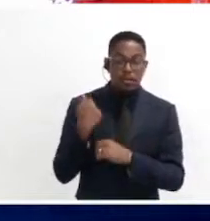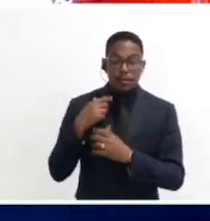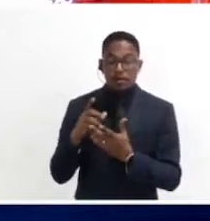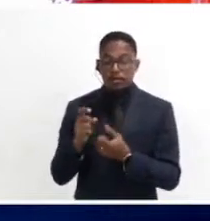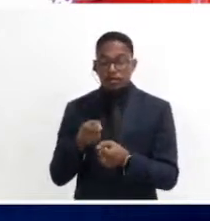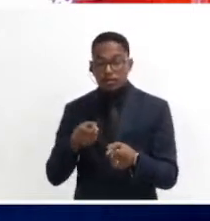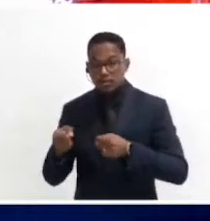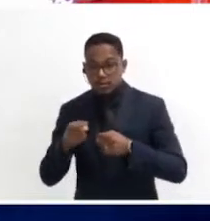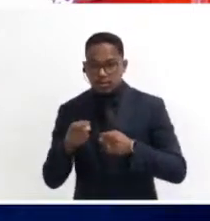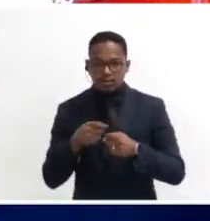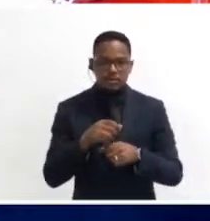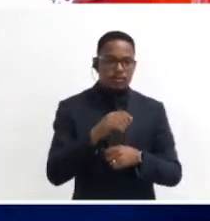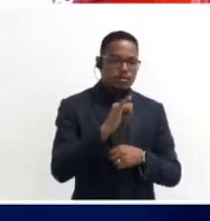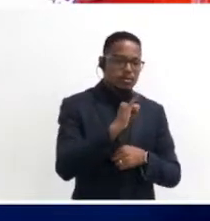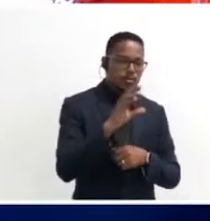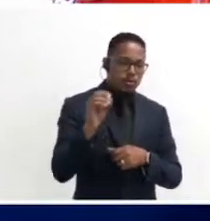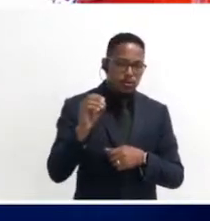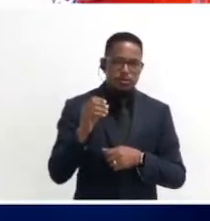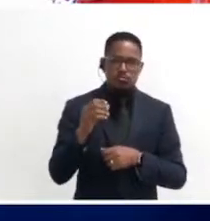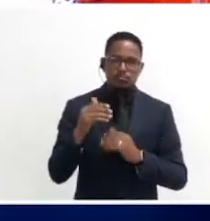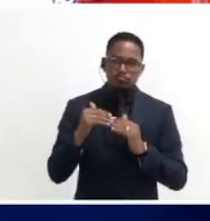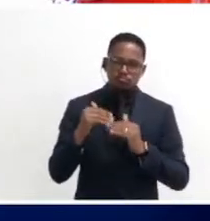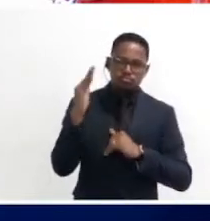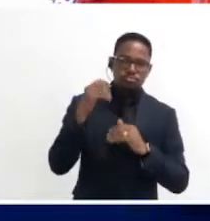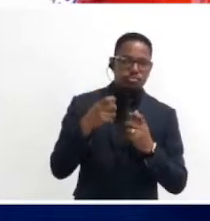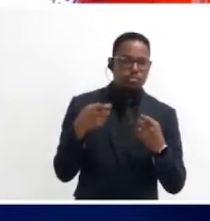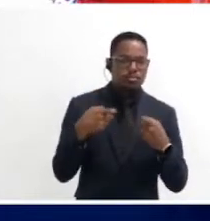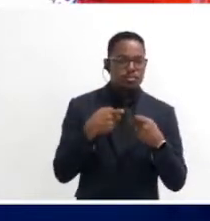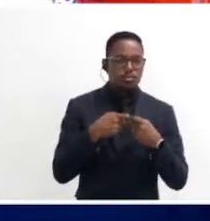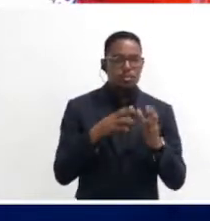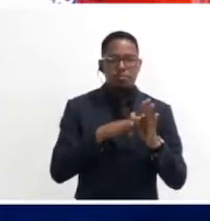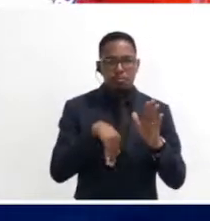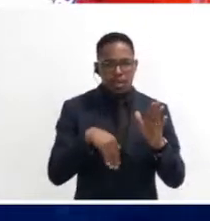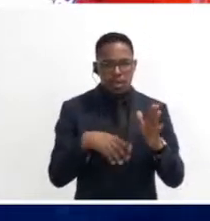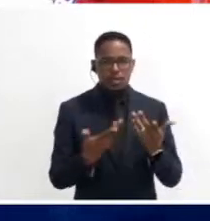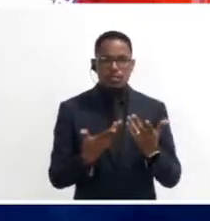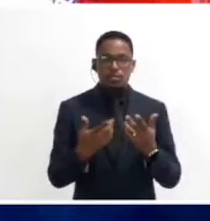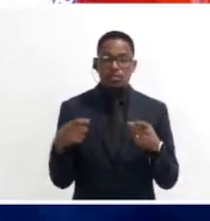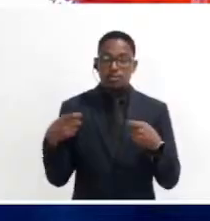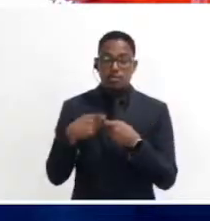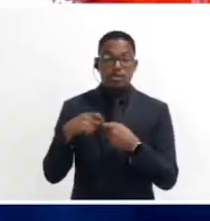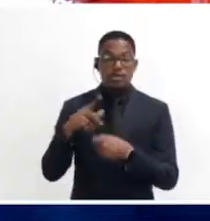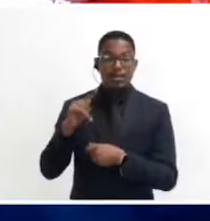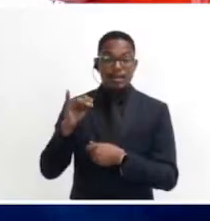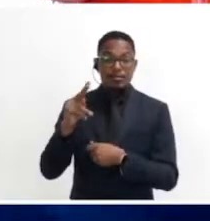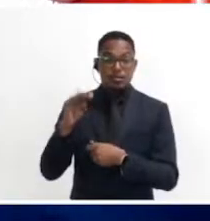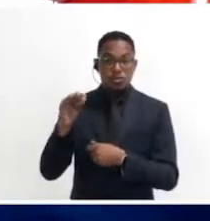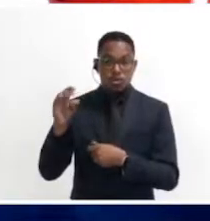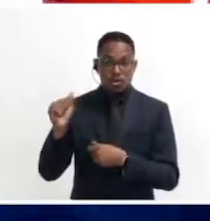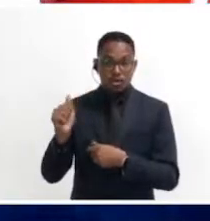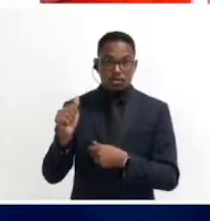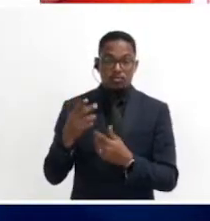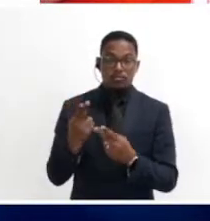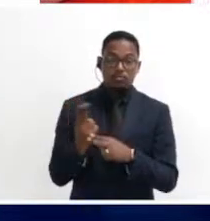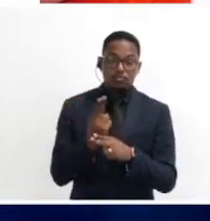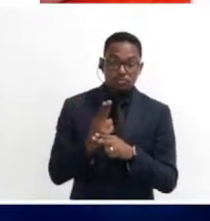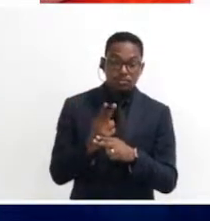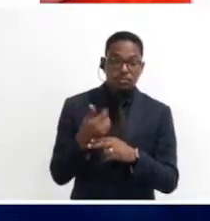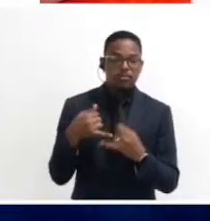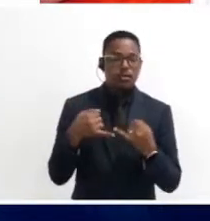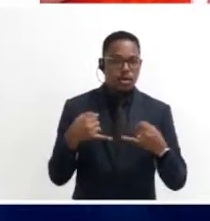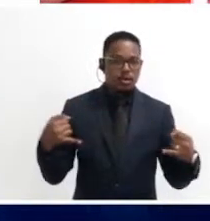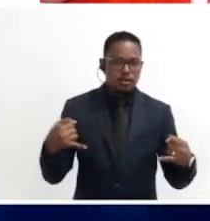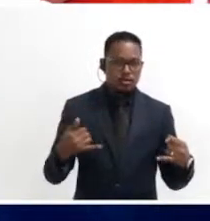So we use thermosonic bonding here, and then the power has the aluminum heavy wire bonds.